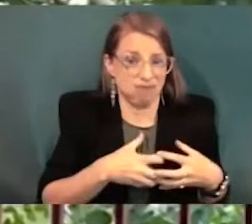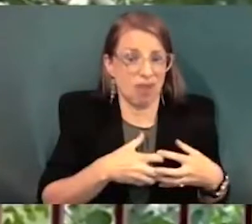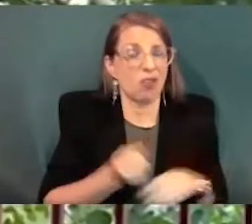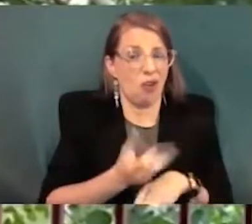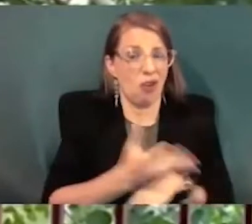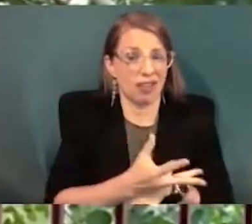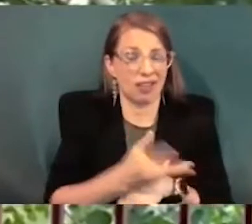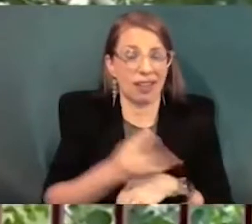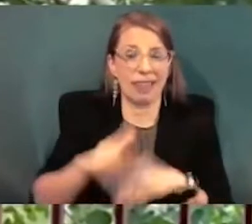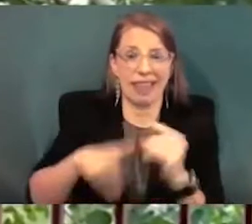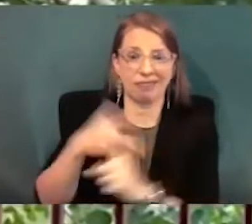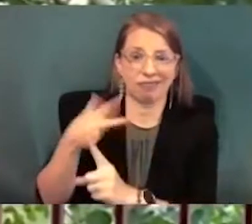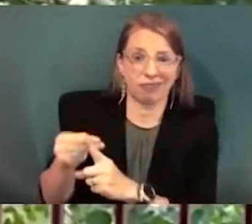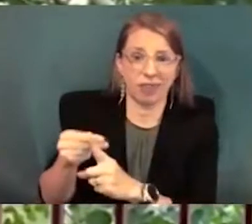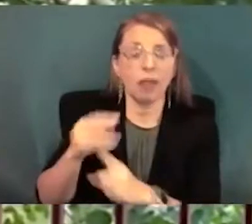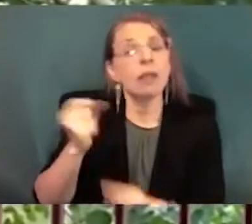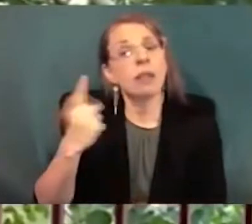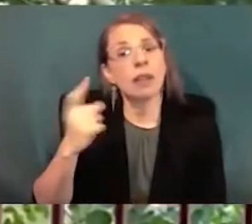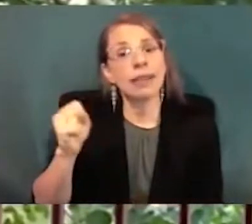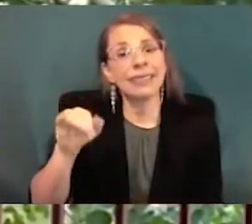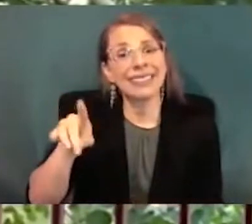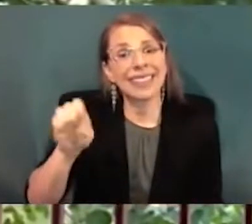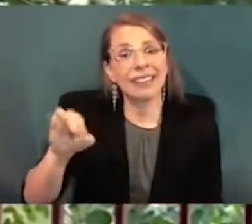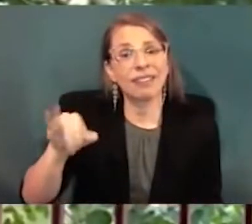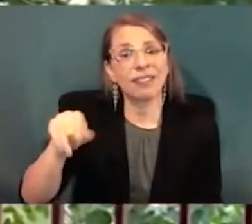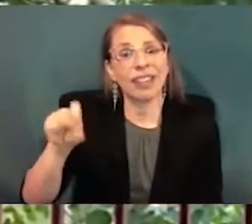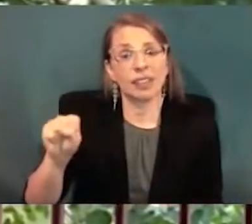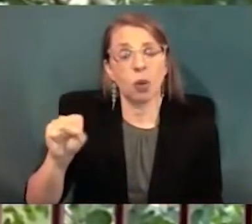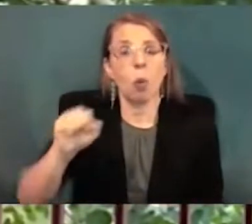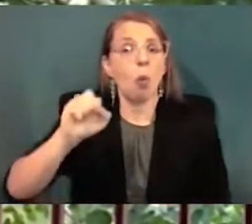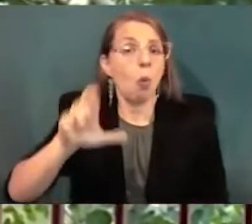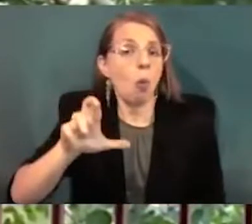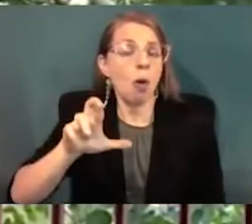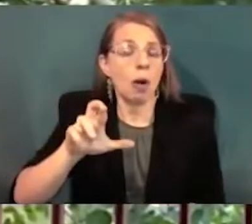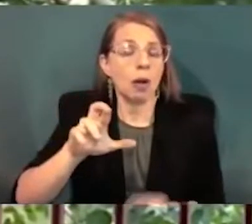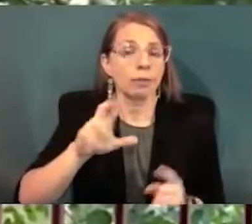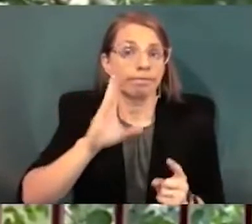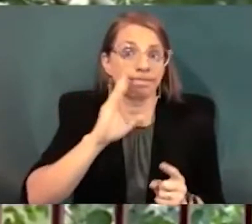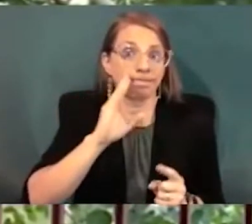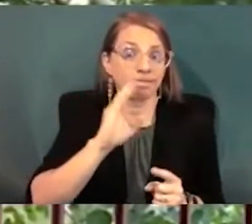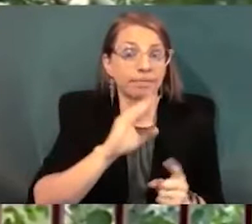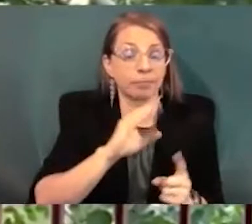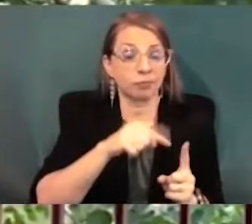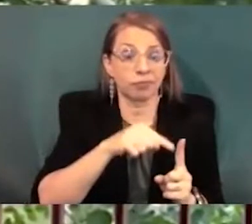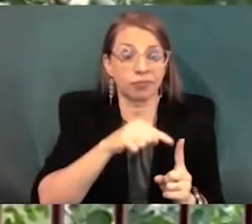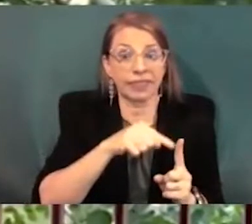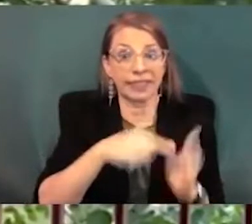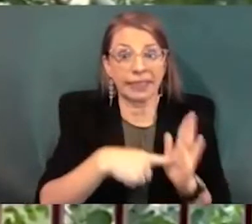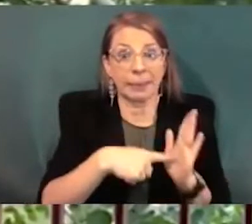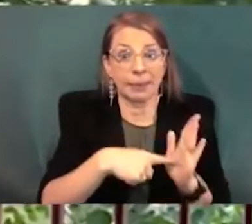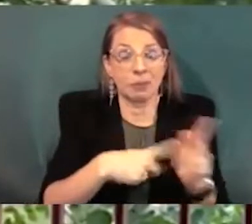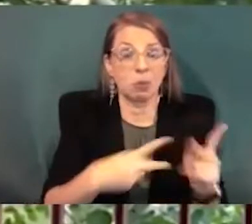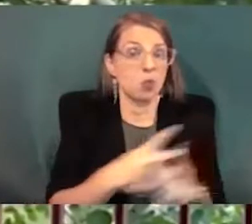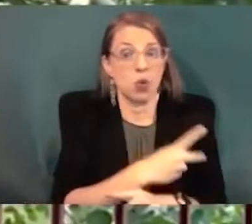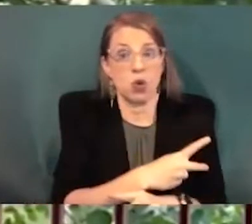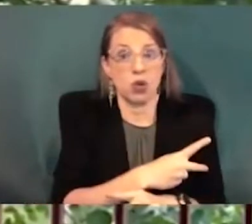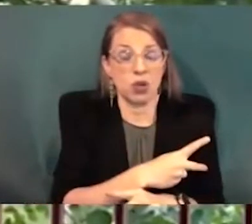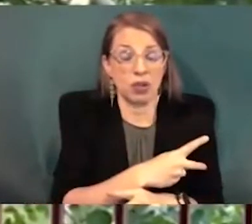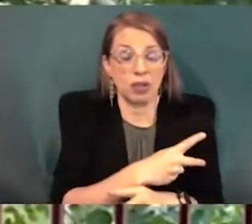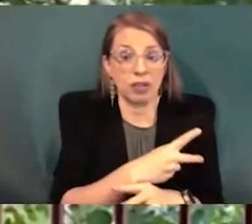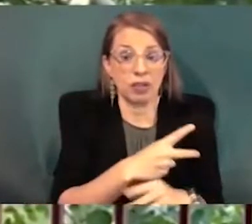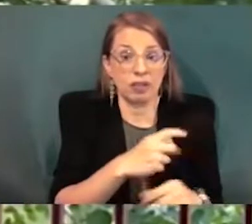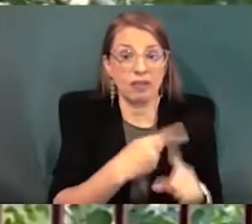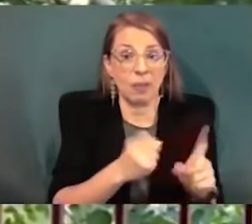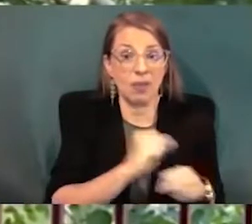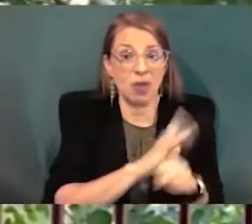the side effects or the adverse effects of COVID-19 itself are much, much worse and much more prevalent than getting